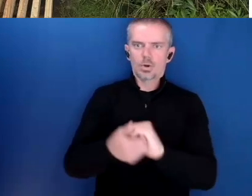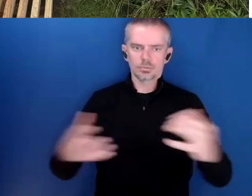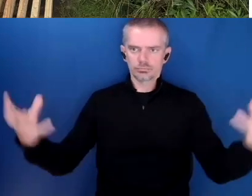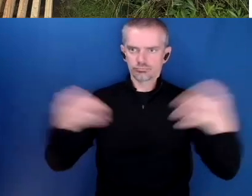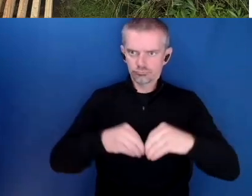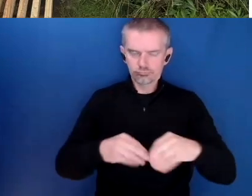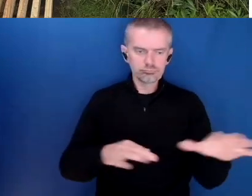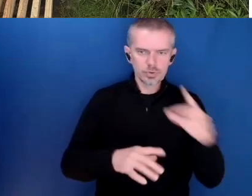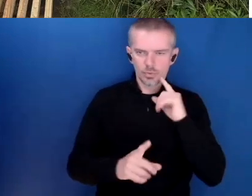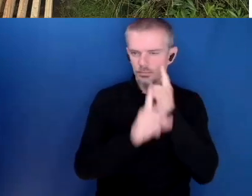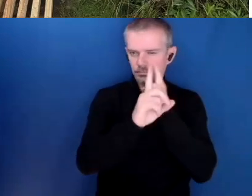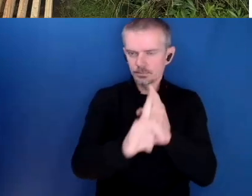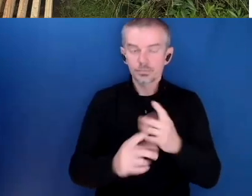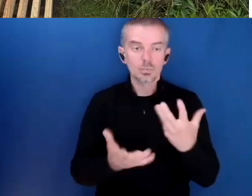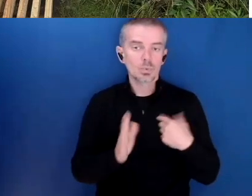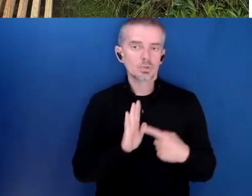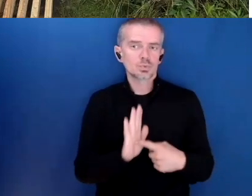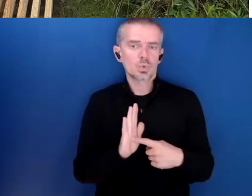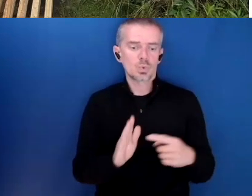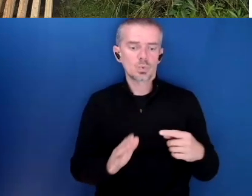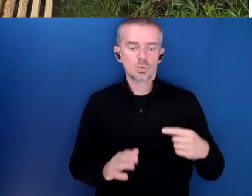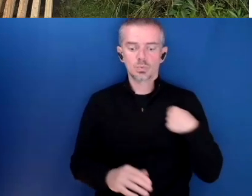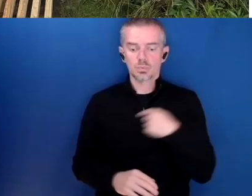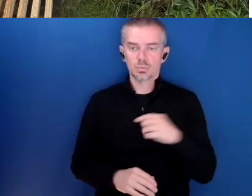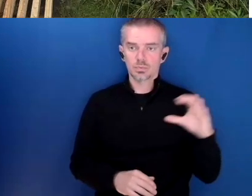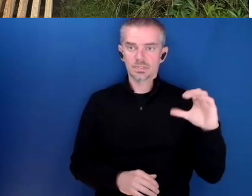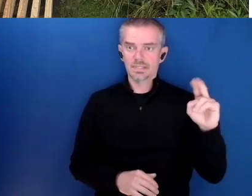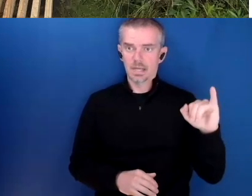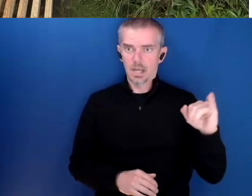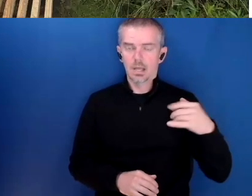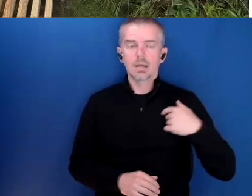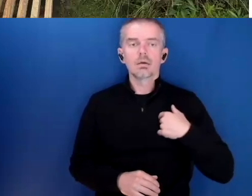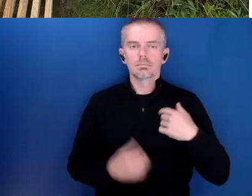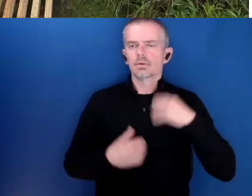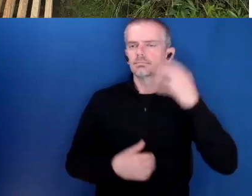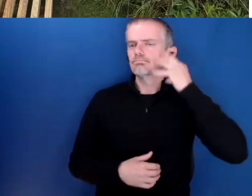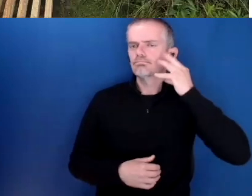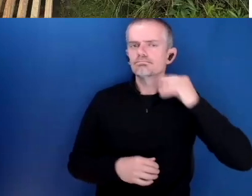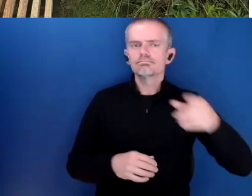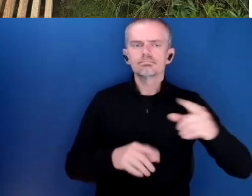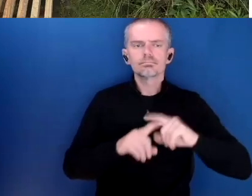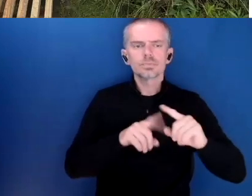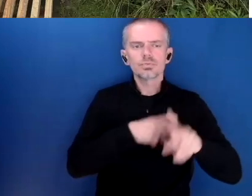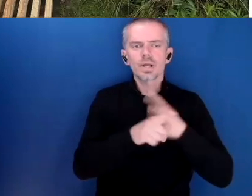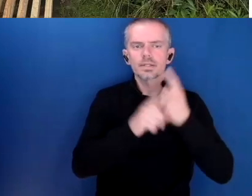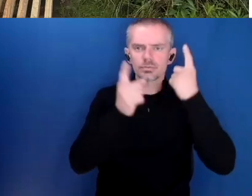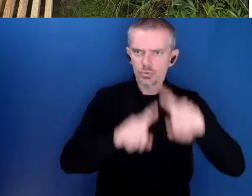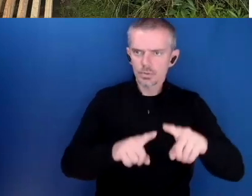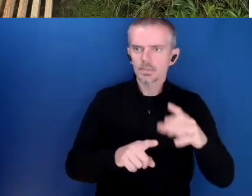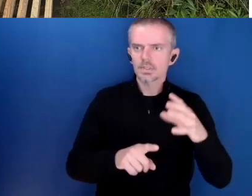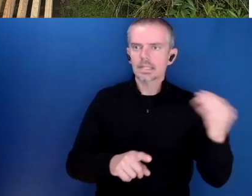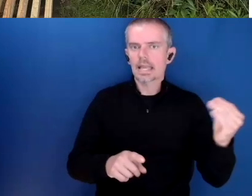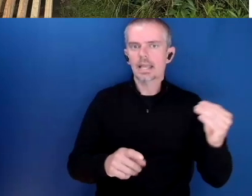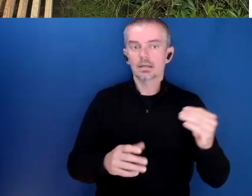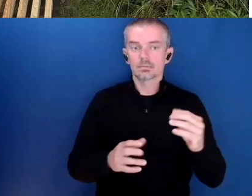And what we want to demonstrate is that we as community navigators do have experience with these different types of agreements and are eager